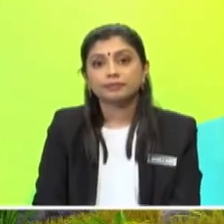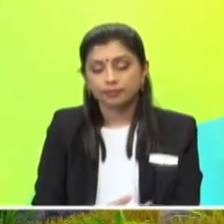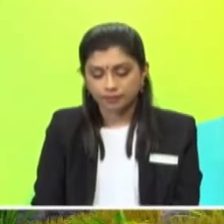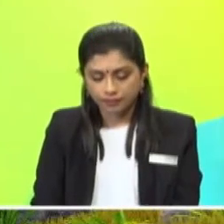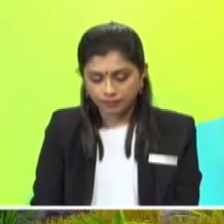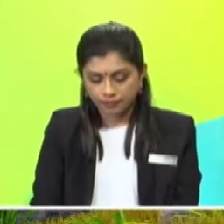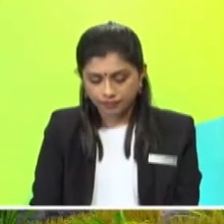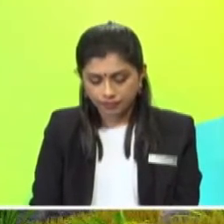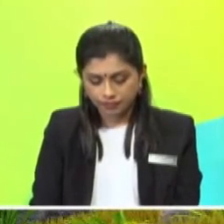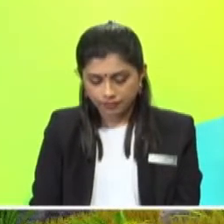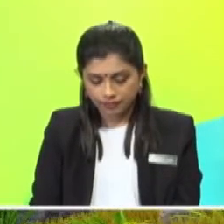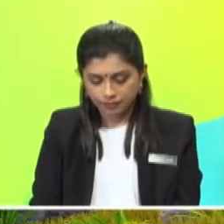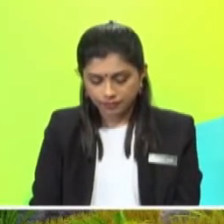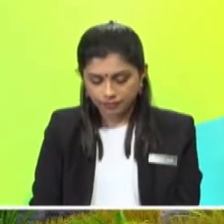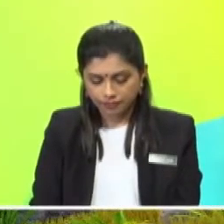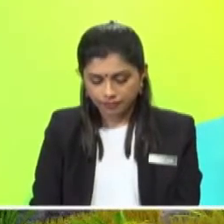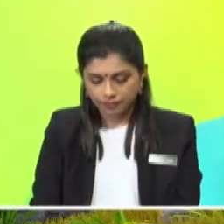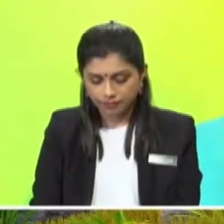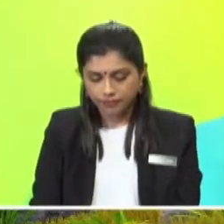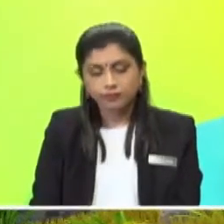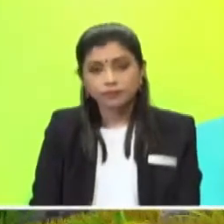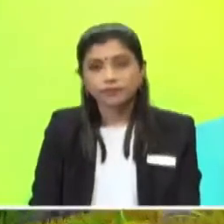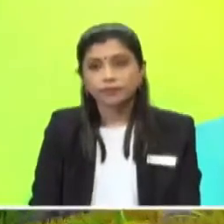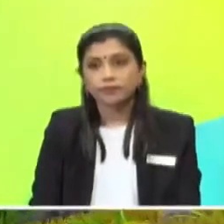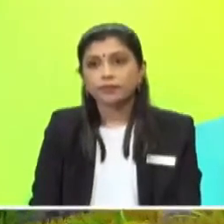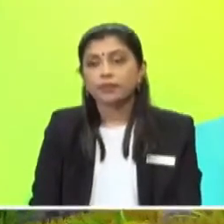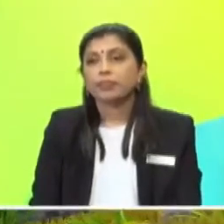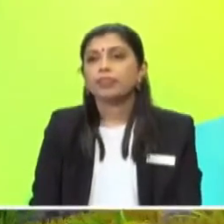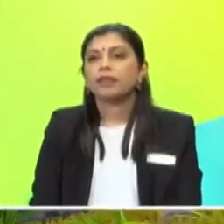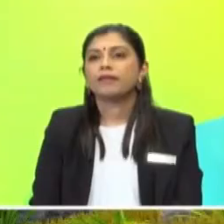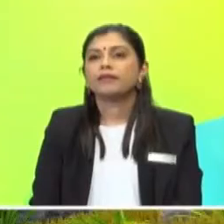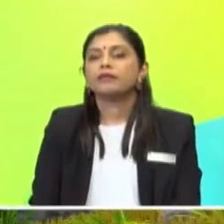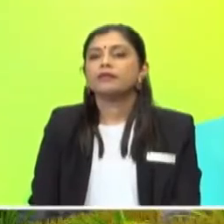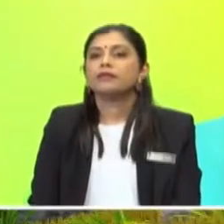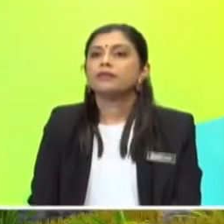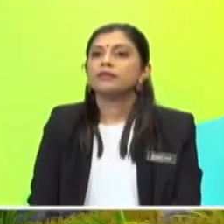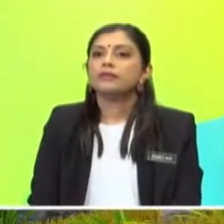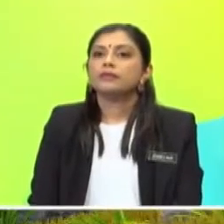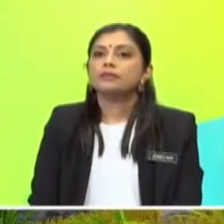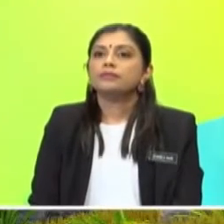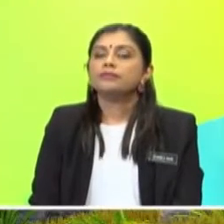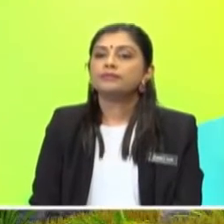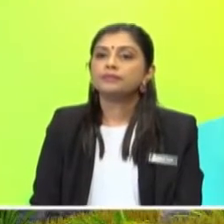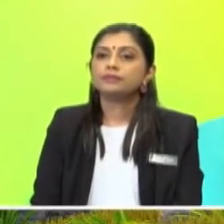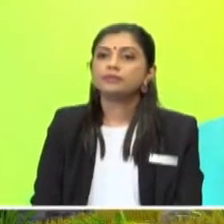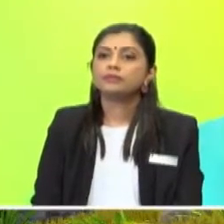Can I try, madam? Yes, okay. Madam? Who is that? Iman. Okay, Iman. Yes, Iman.